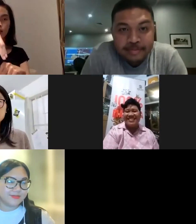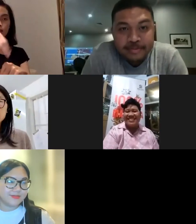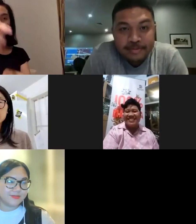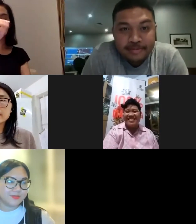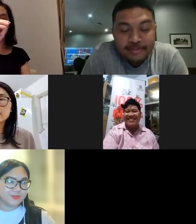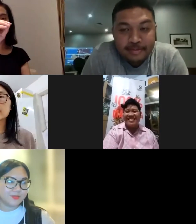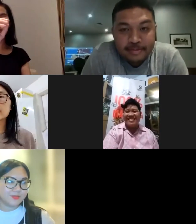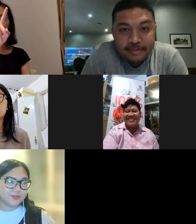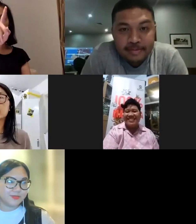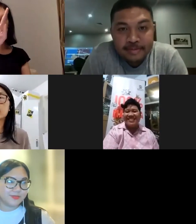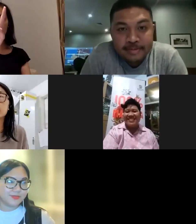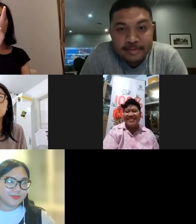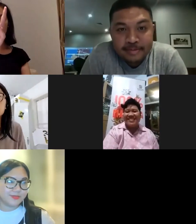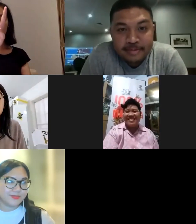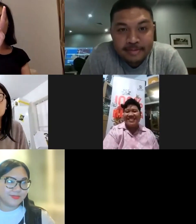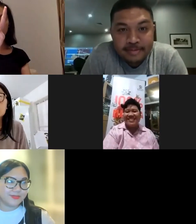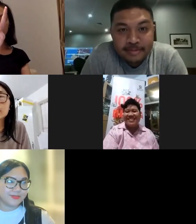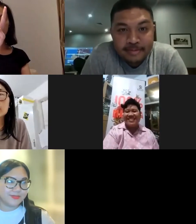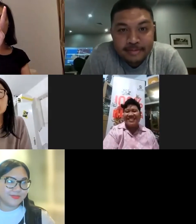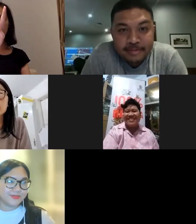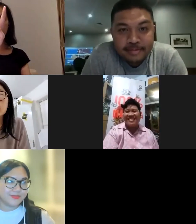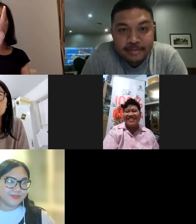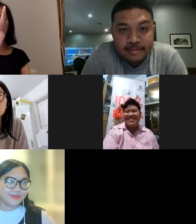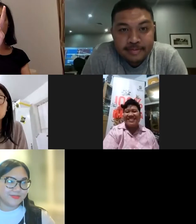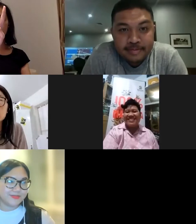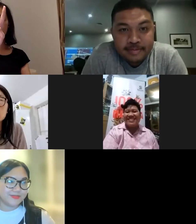Oke, 1, 2, 3.